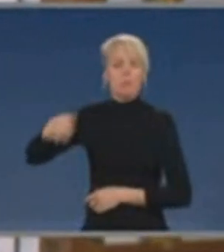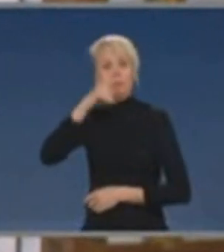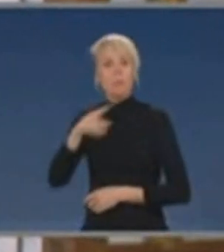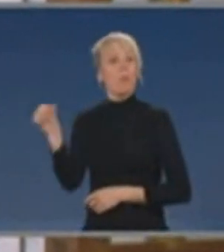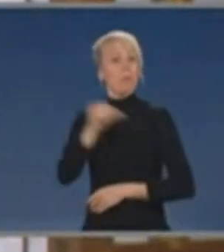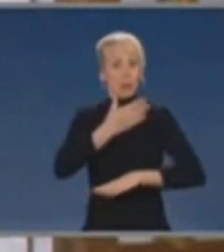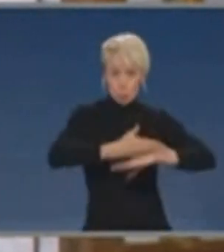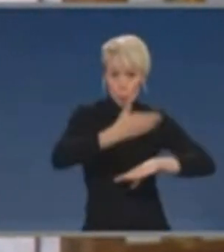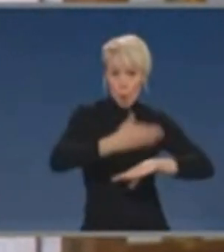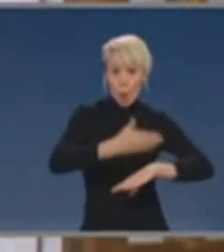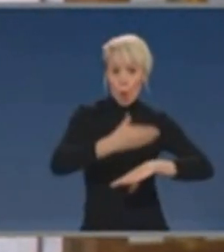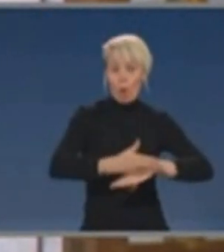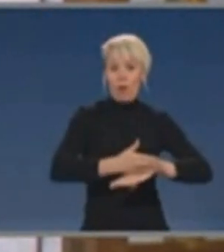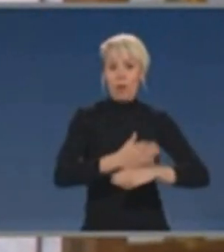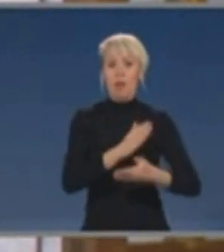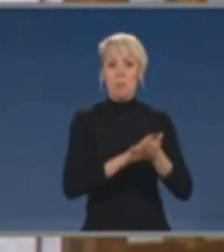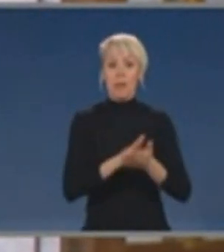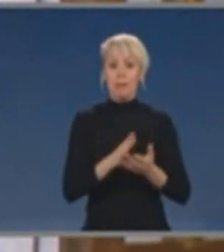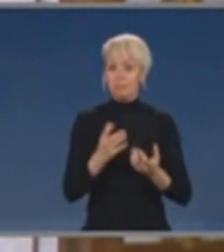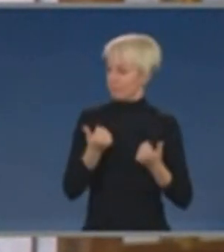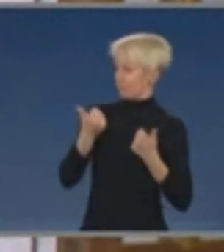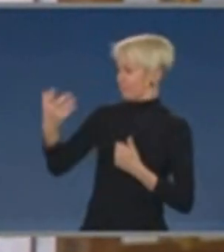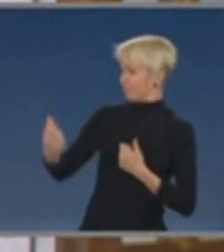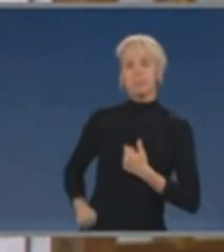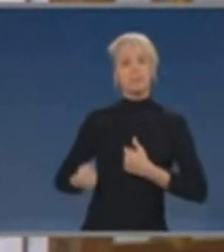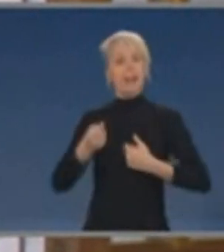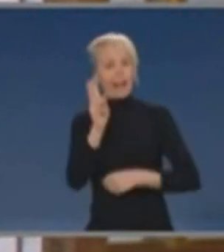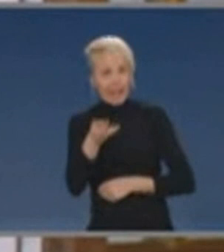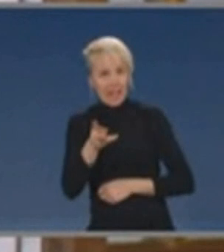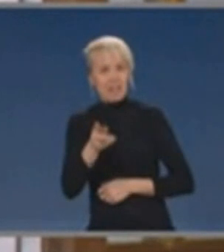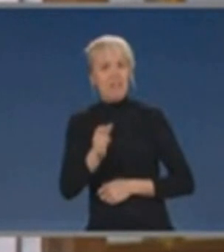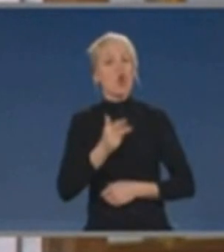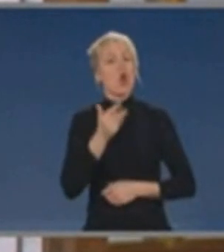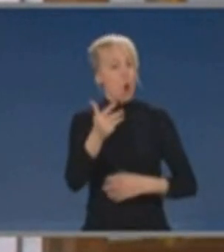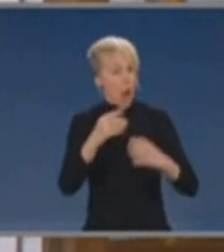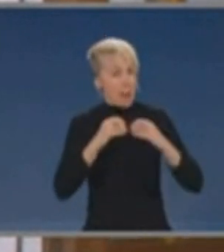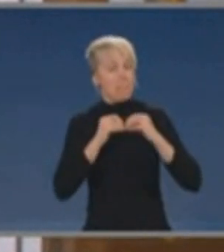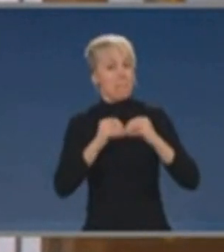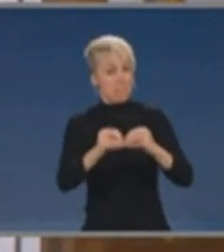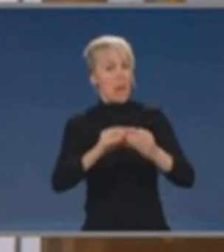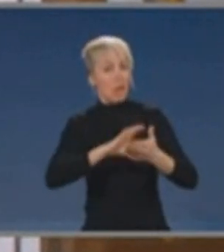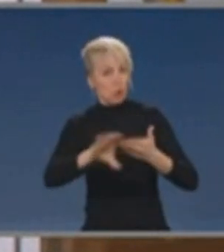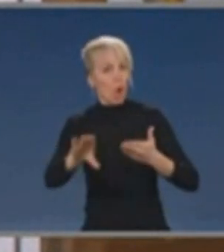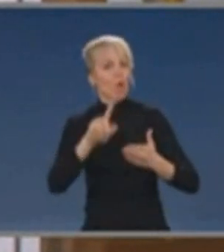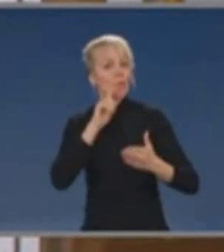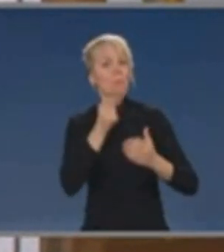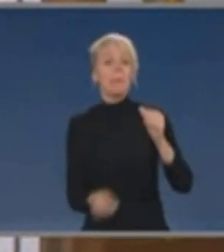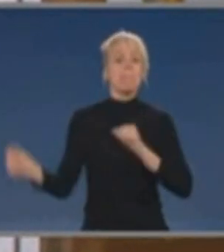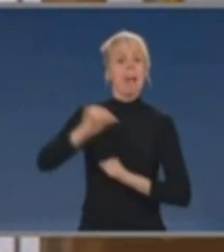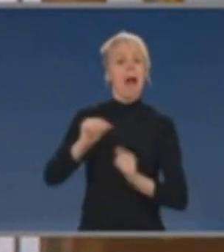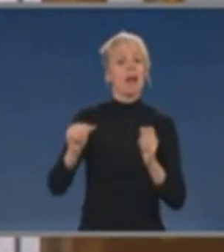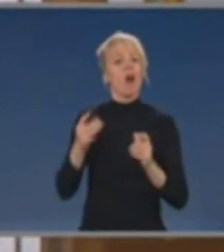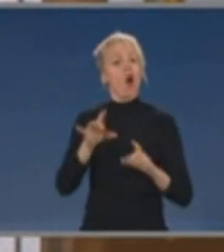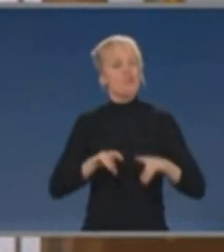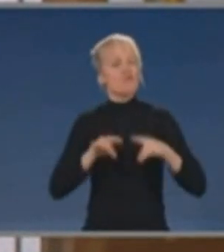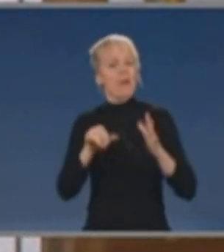billion contributed to the economy every month. The numbers will be updated based on these demand-driven